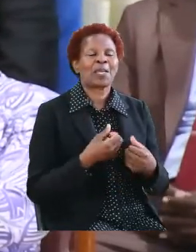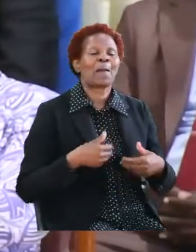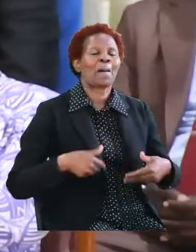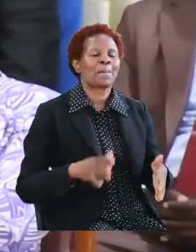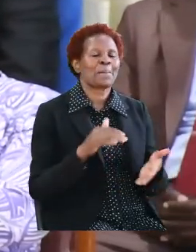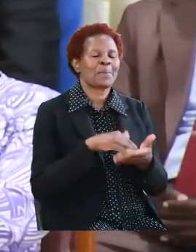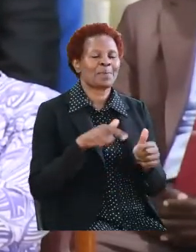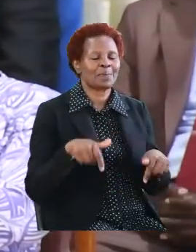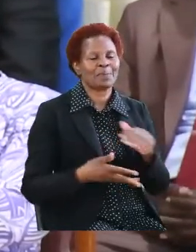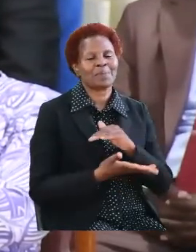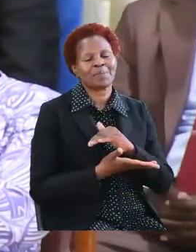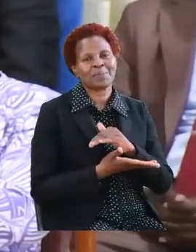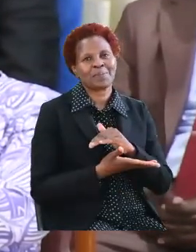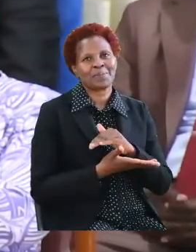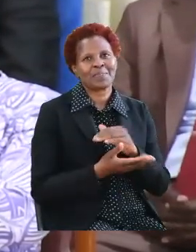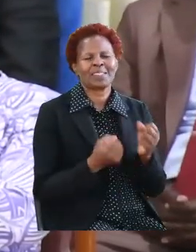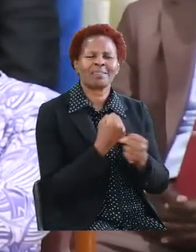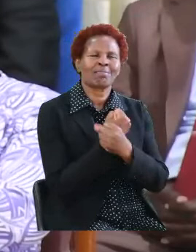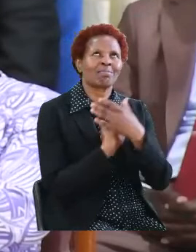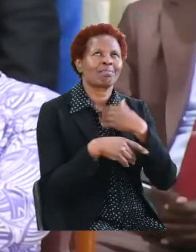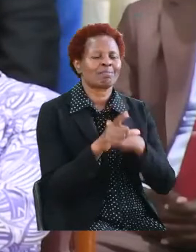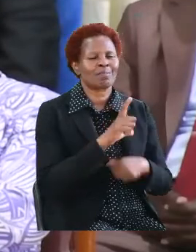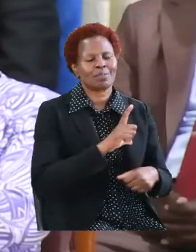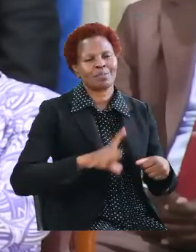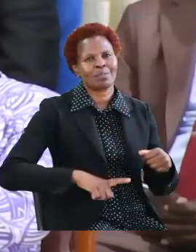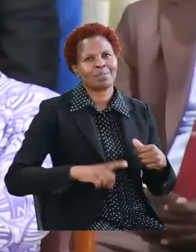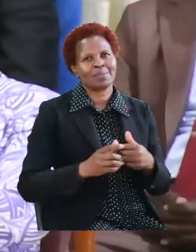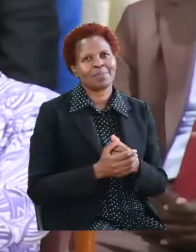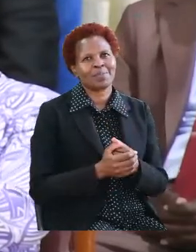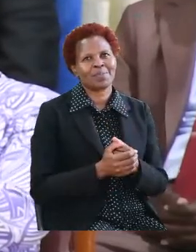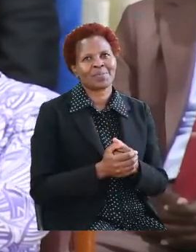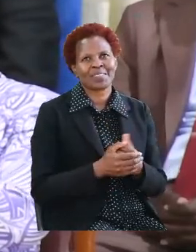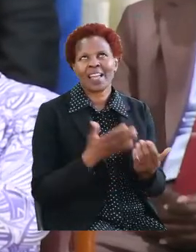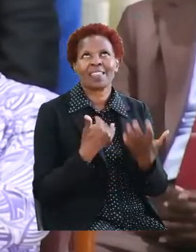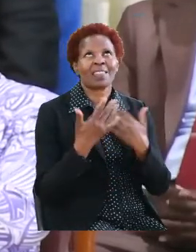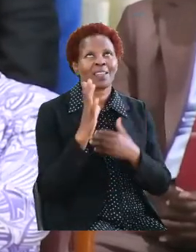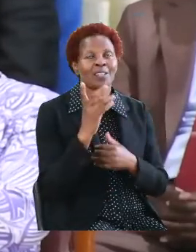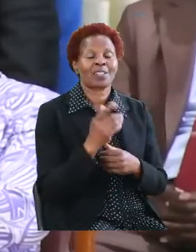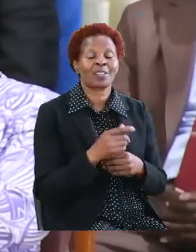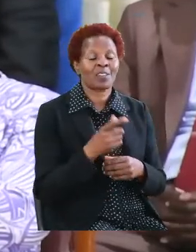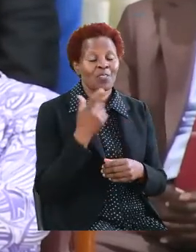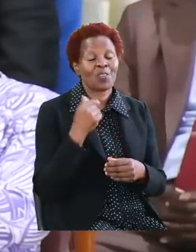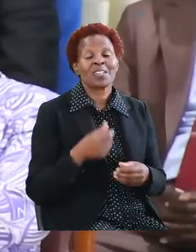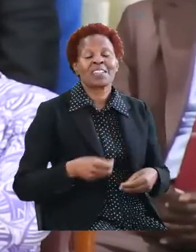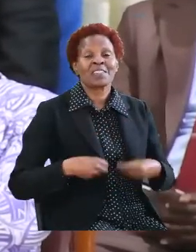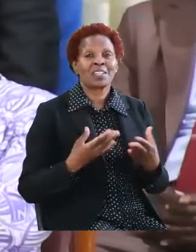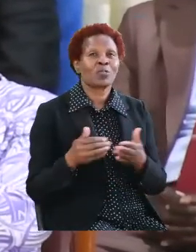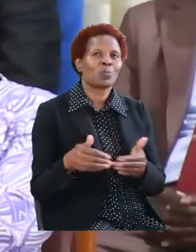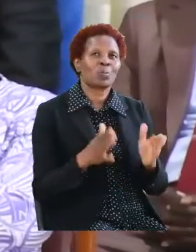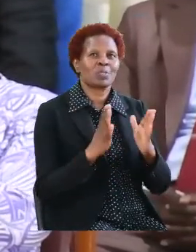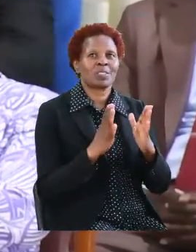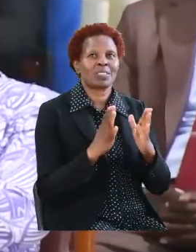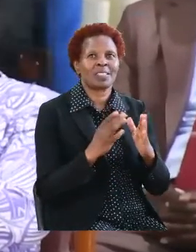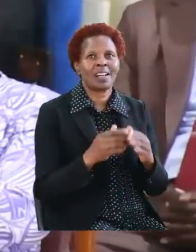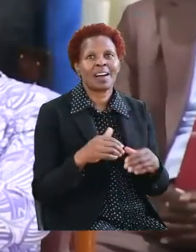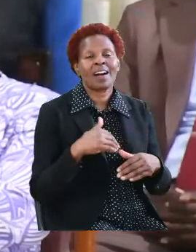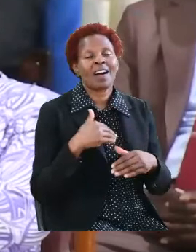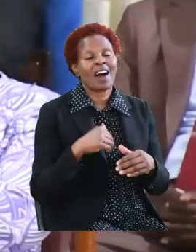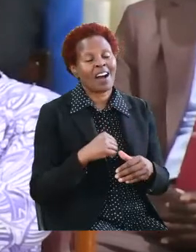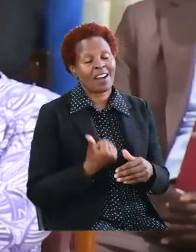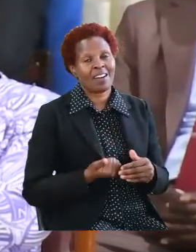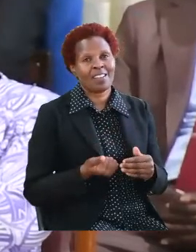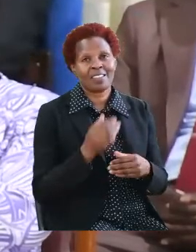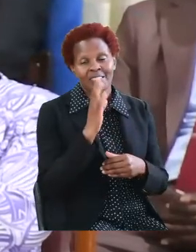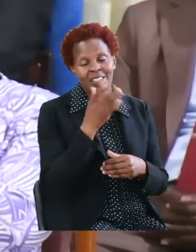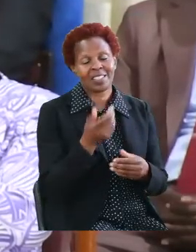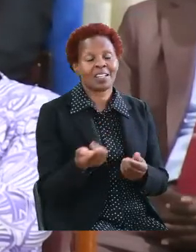morning, and I love the Lord. I want to thank the Lord for giving us such a time, another Sunday, to come